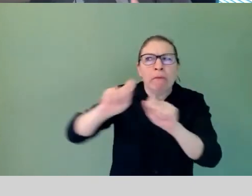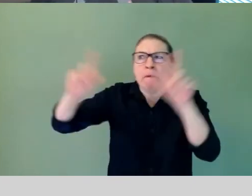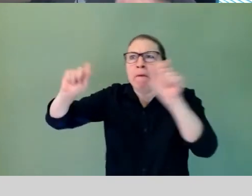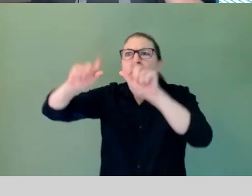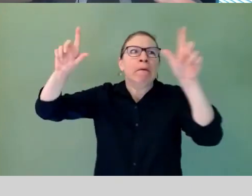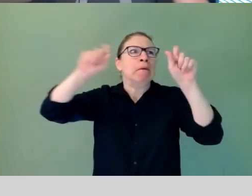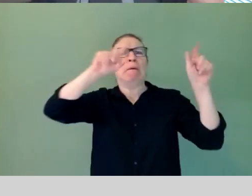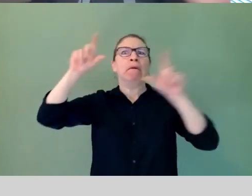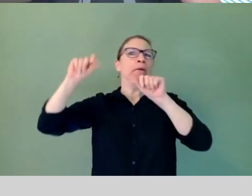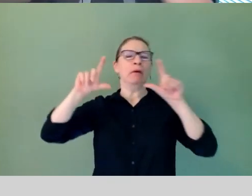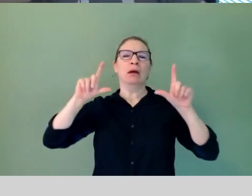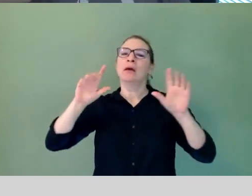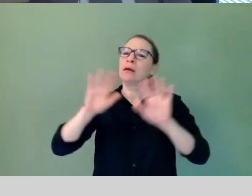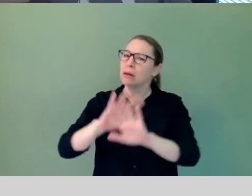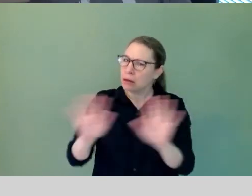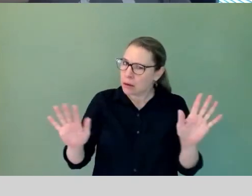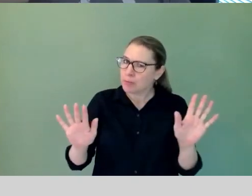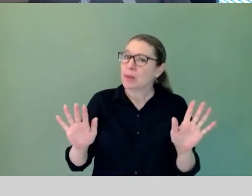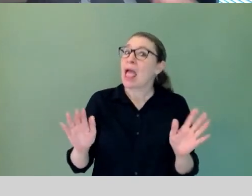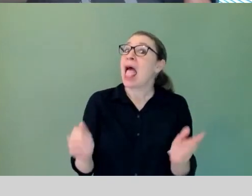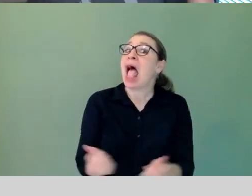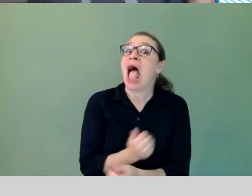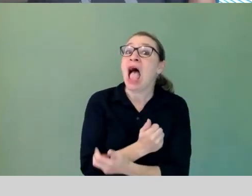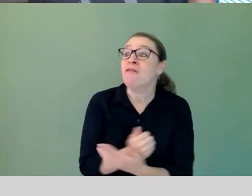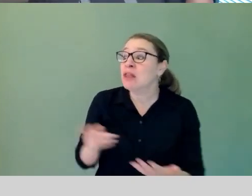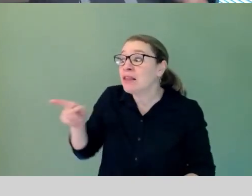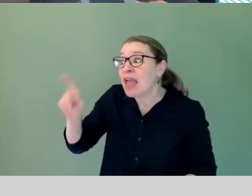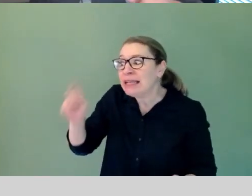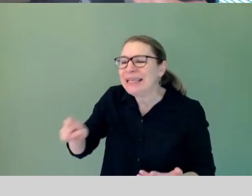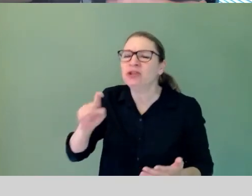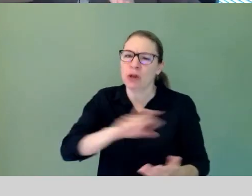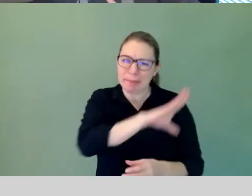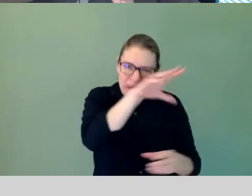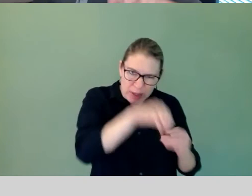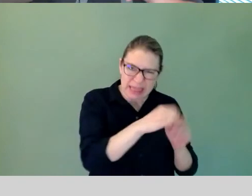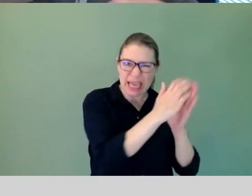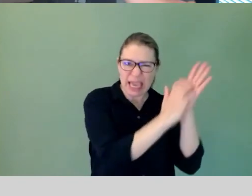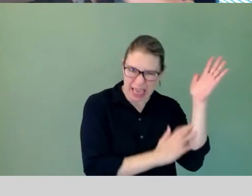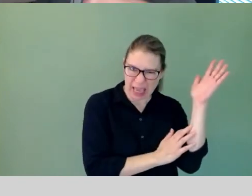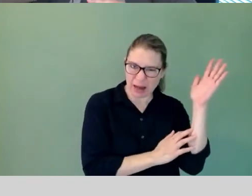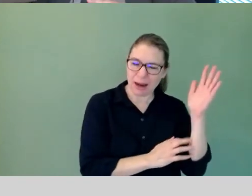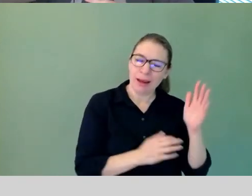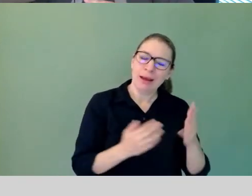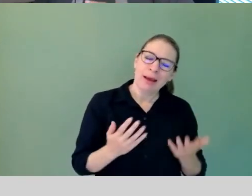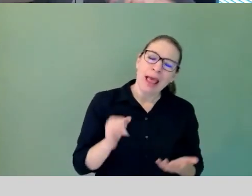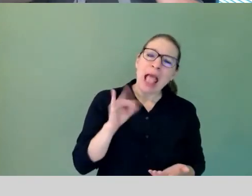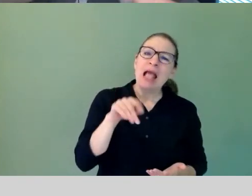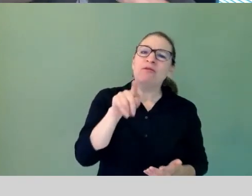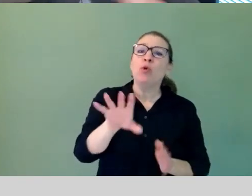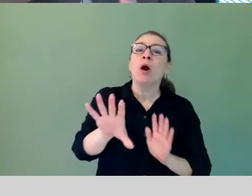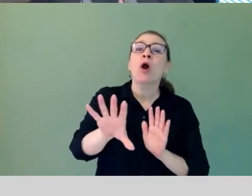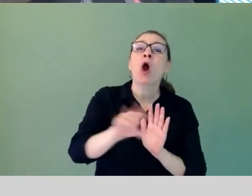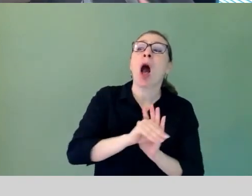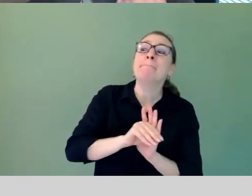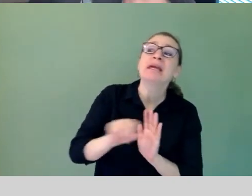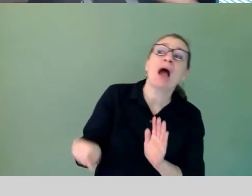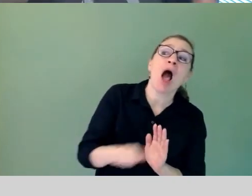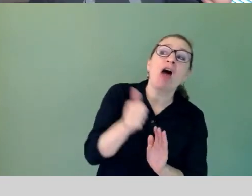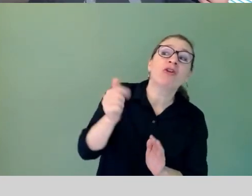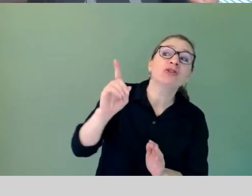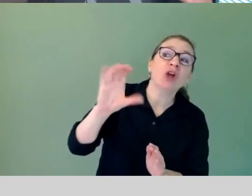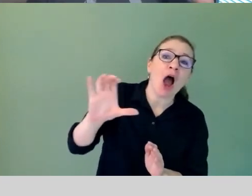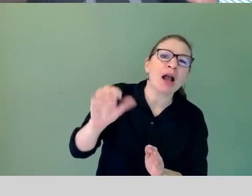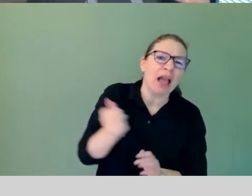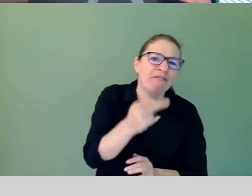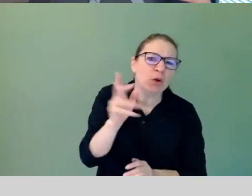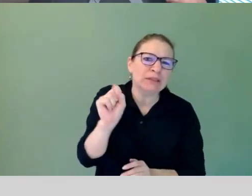complete the task should be within the article. Copying a few steps from another set of documentation is going to be better than sending